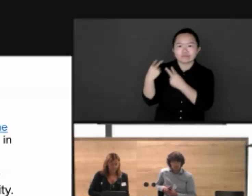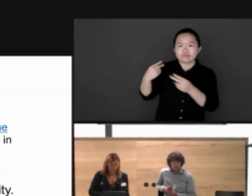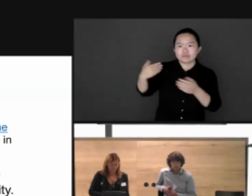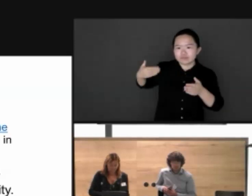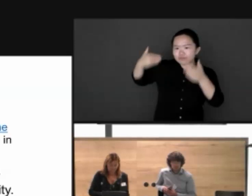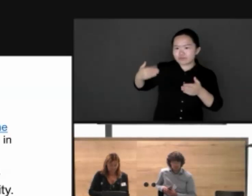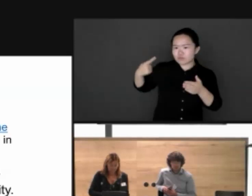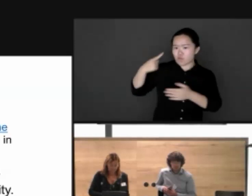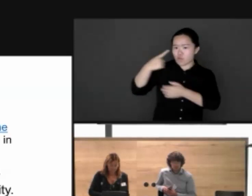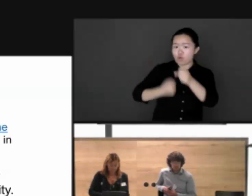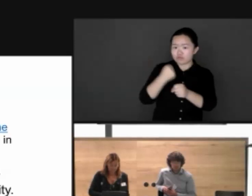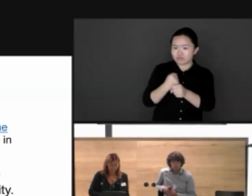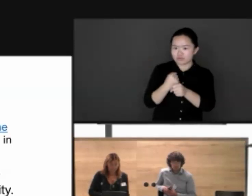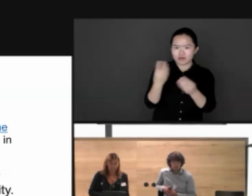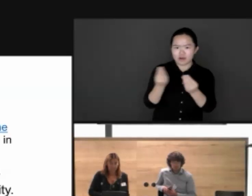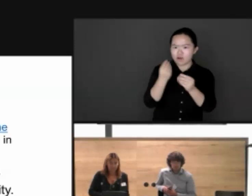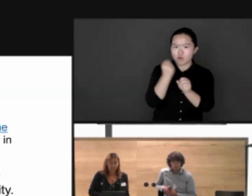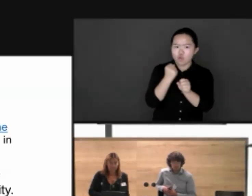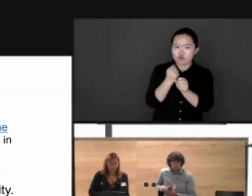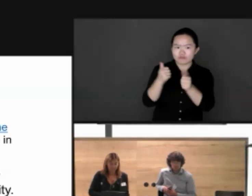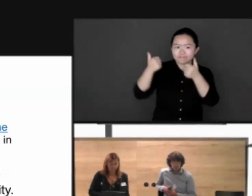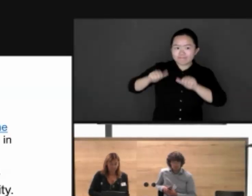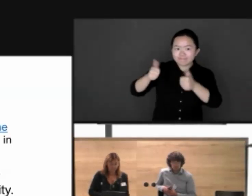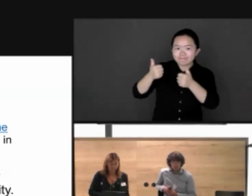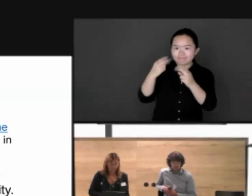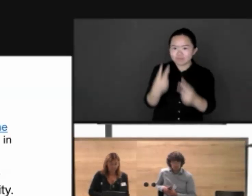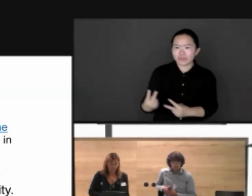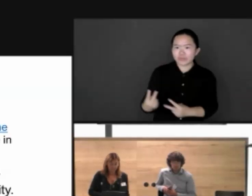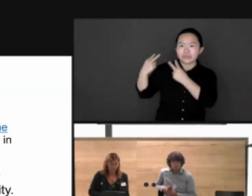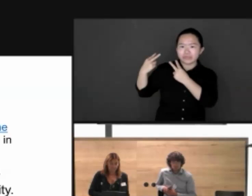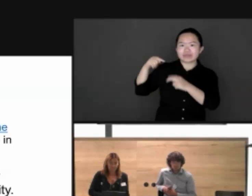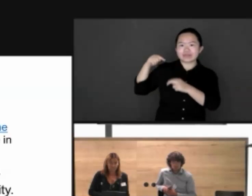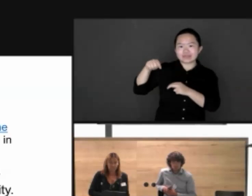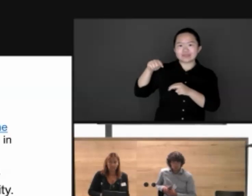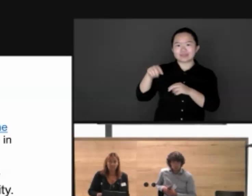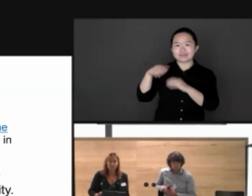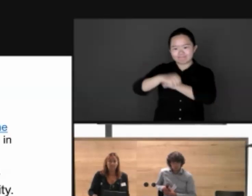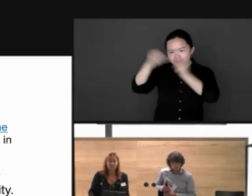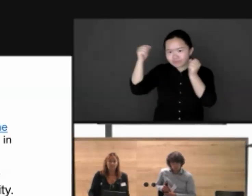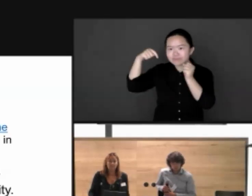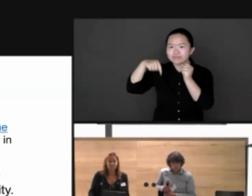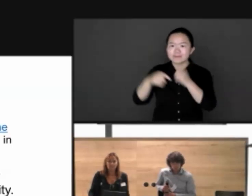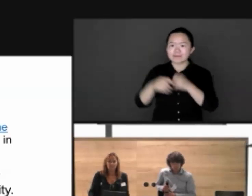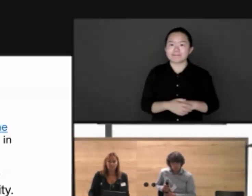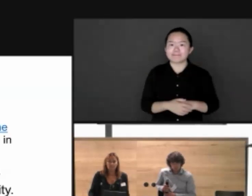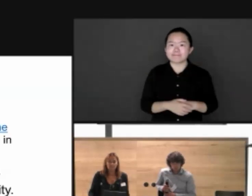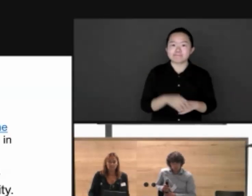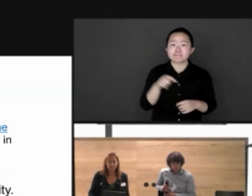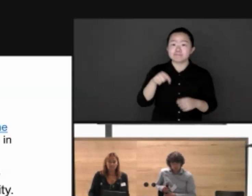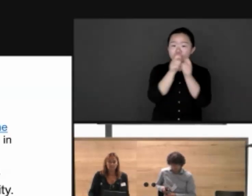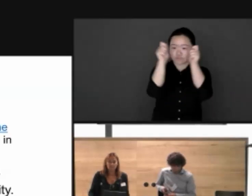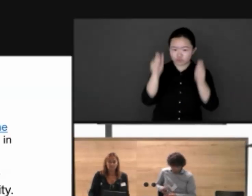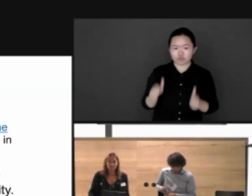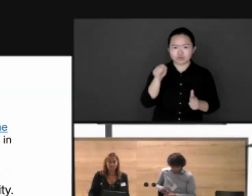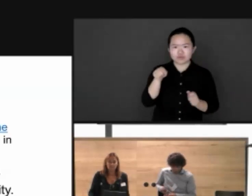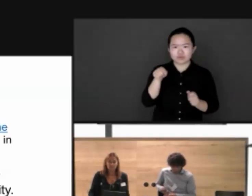the relevant Commission implementing decision, and as an outcome of the annual monitoring, the authority releases